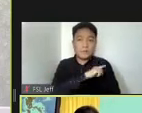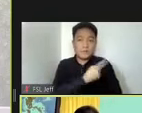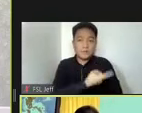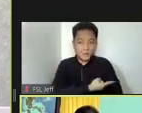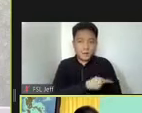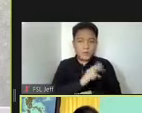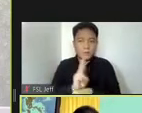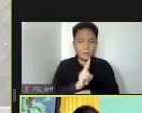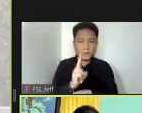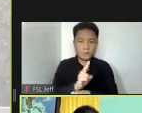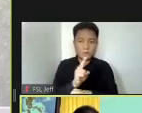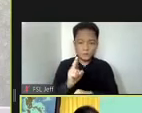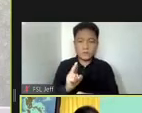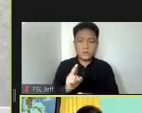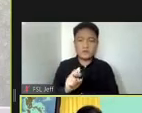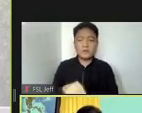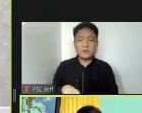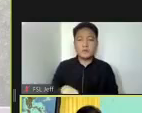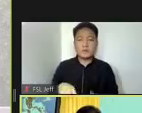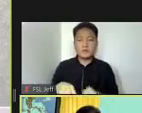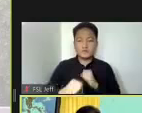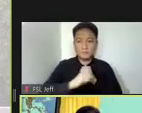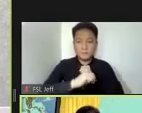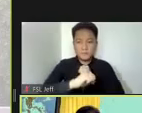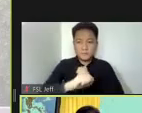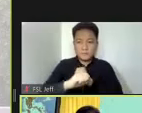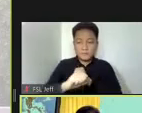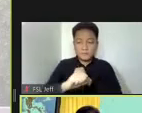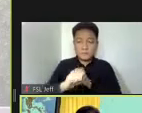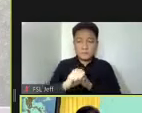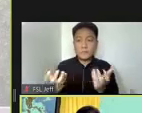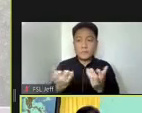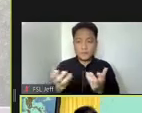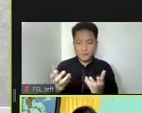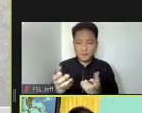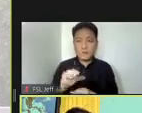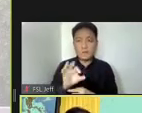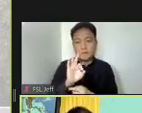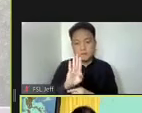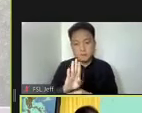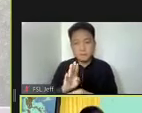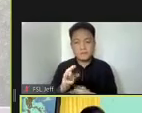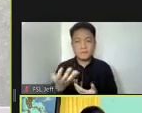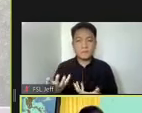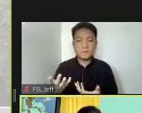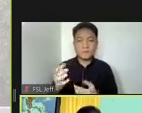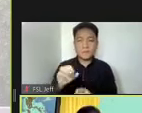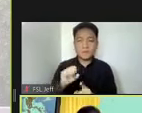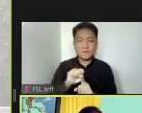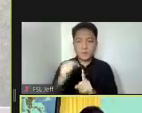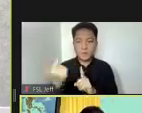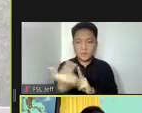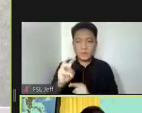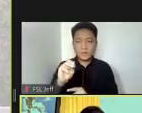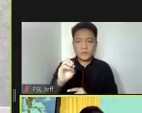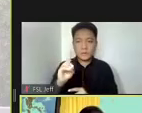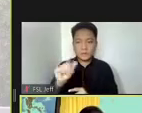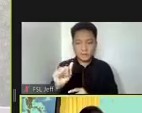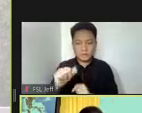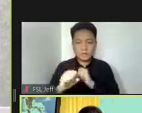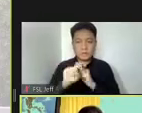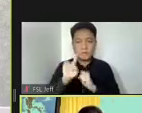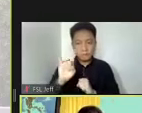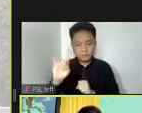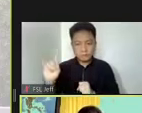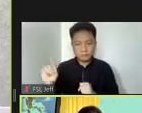Guiding them to post engaging pictures would increase the number of likes on their site and hopefully